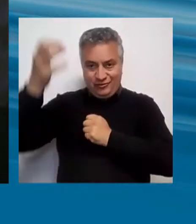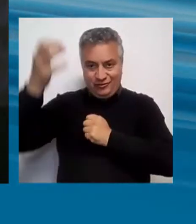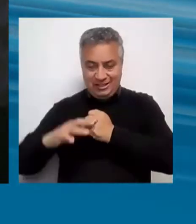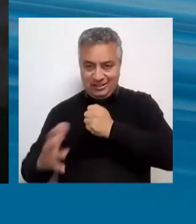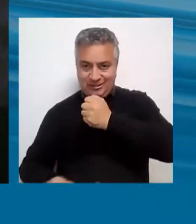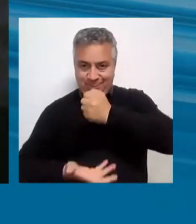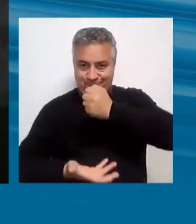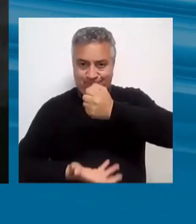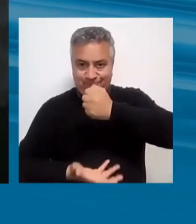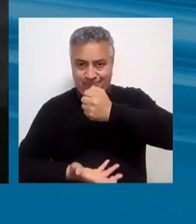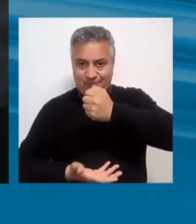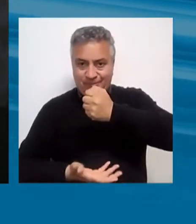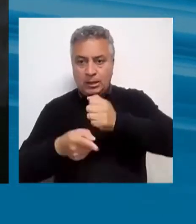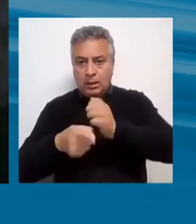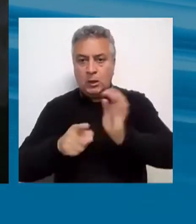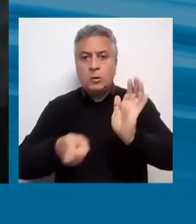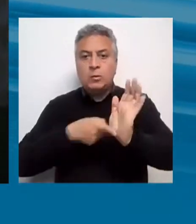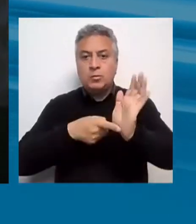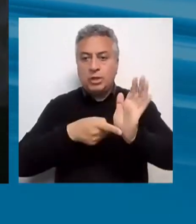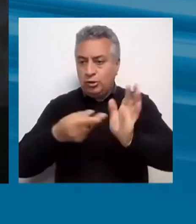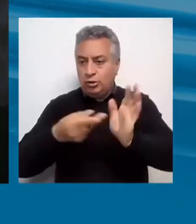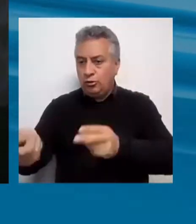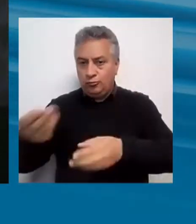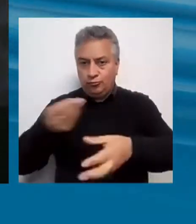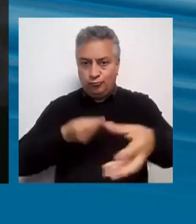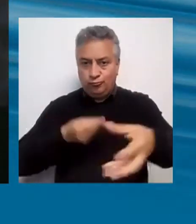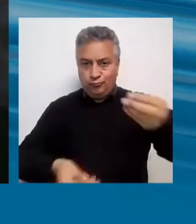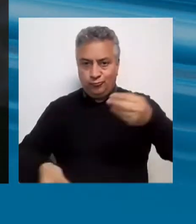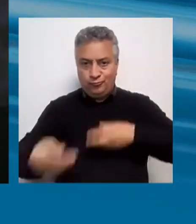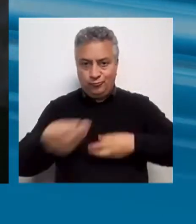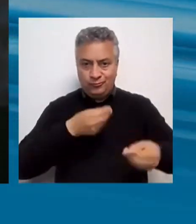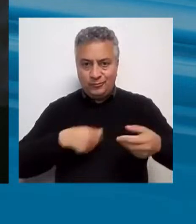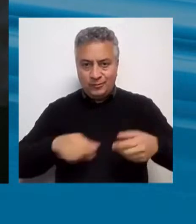that substantially improves with the approach of